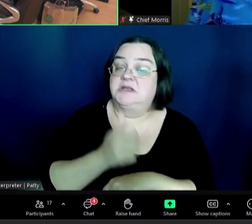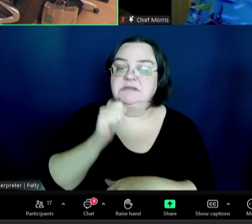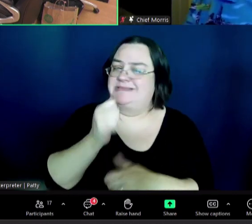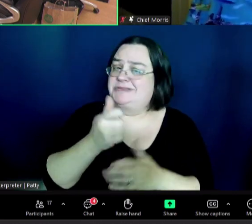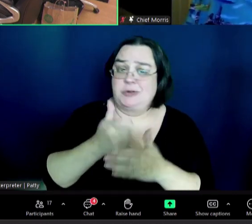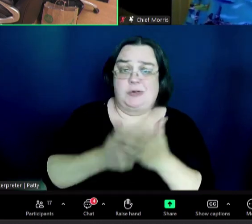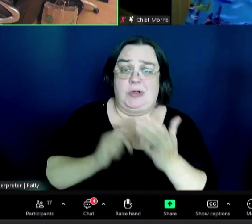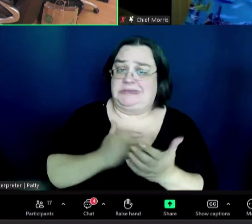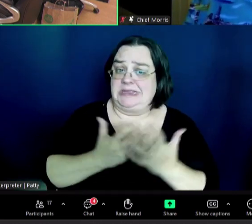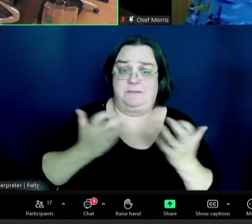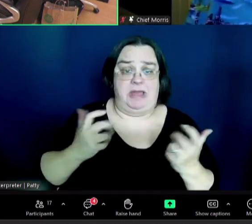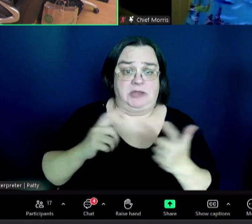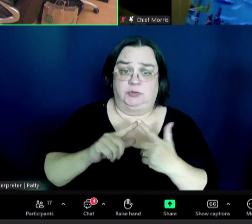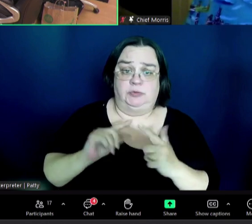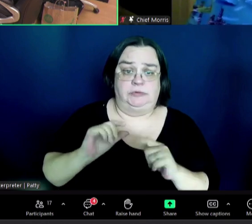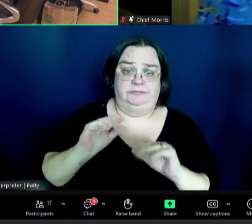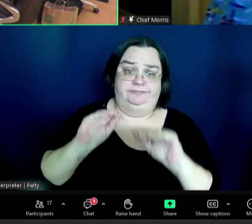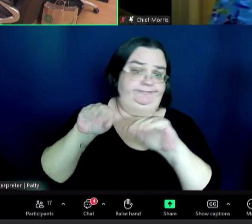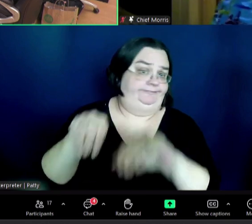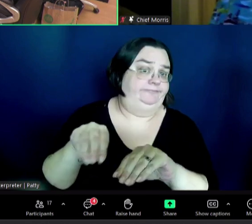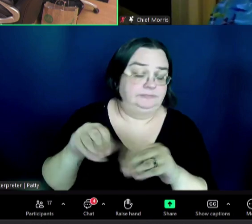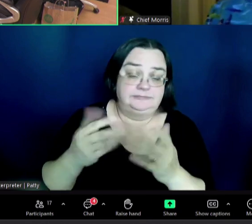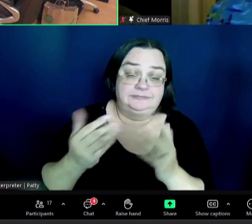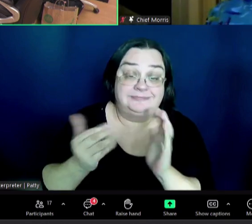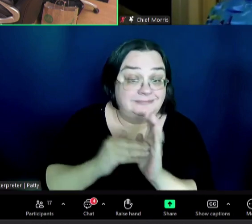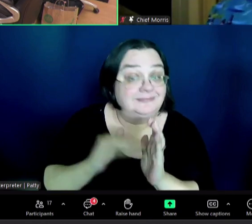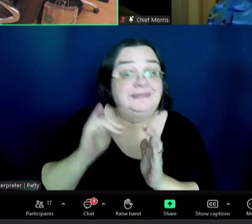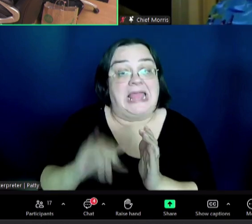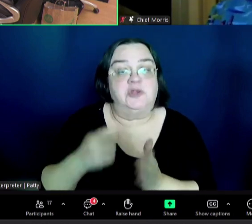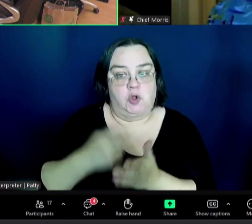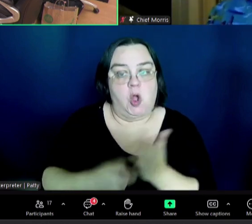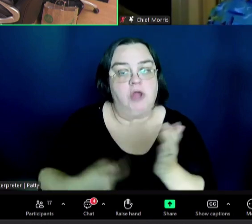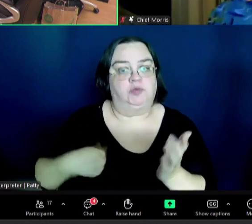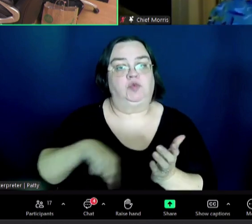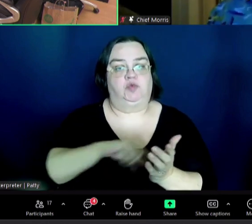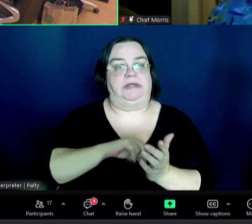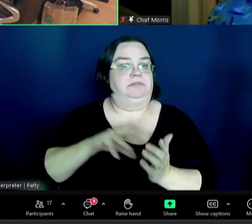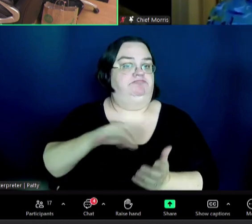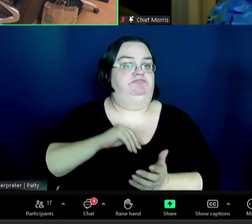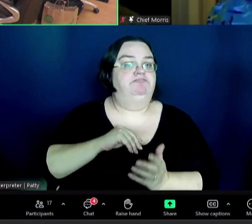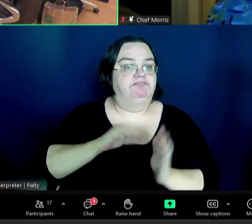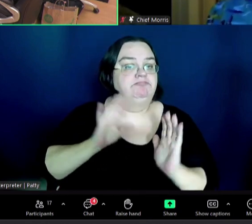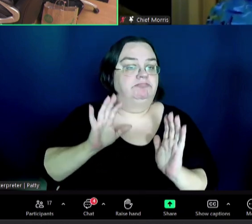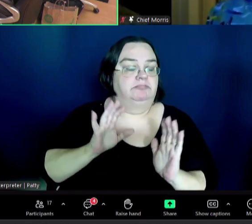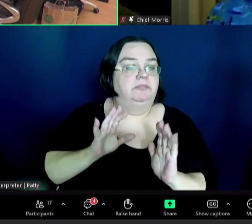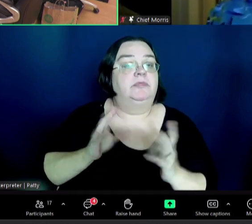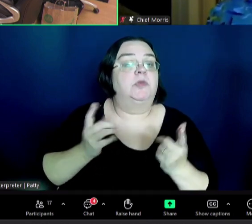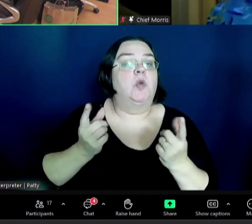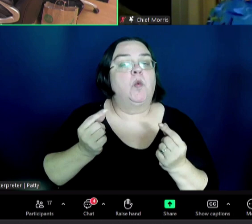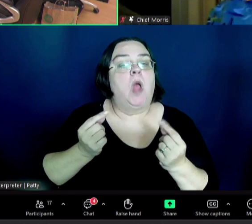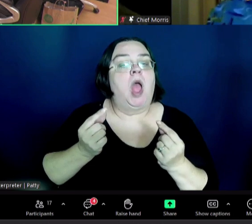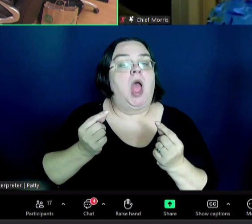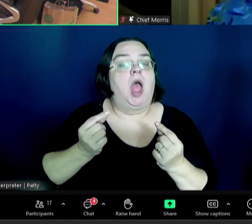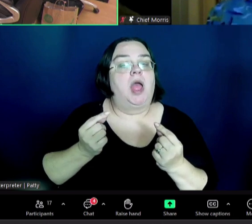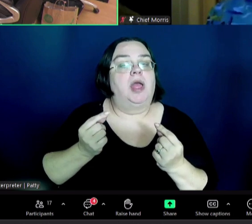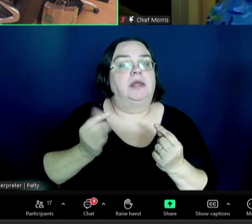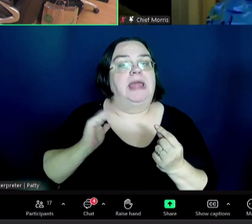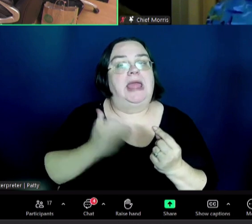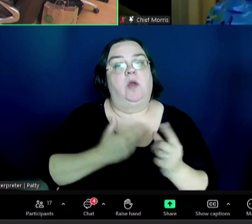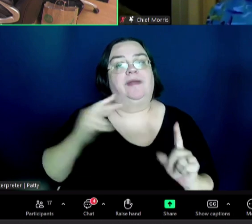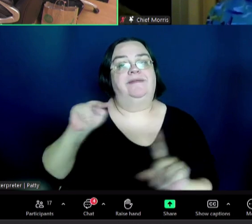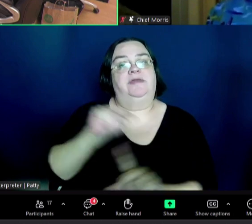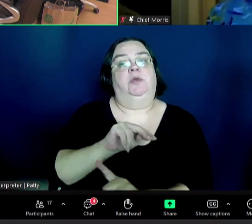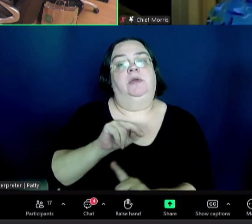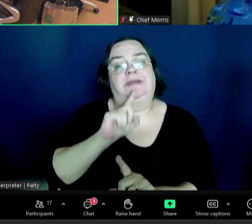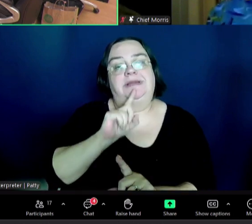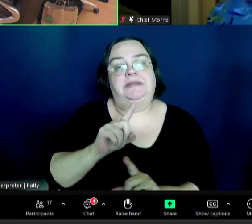to put them up. And again, that's the cost that we absorb. So what we kind of look at it is to get the